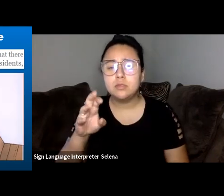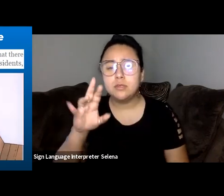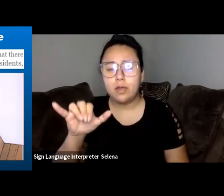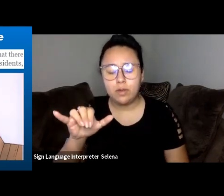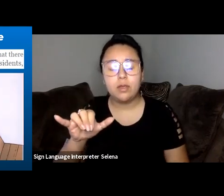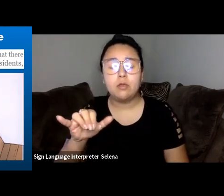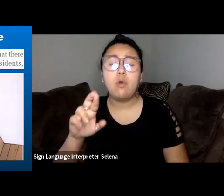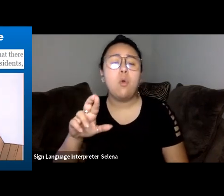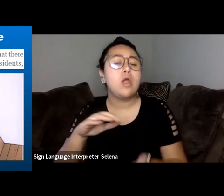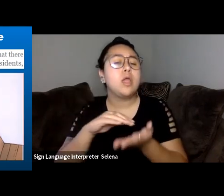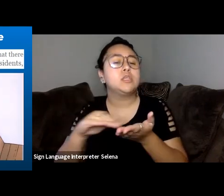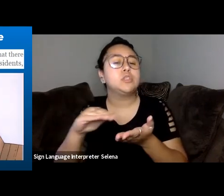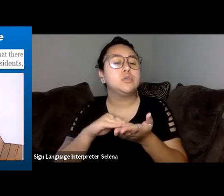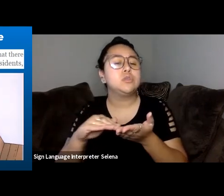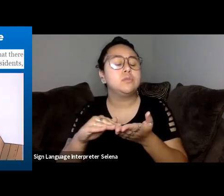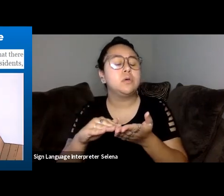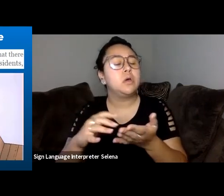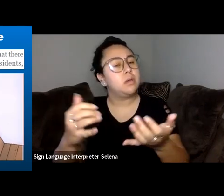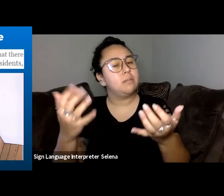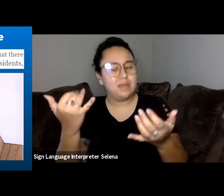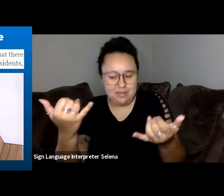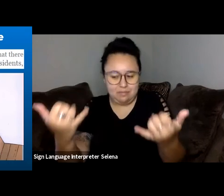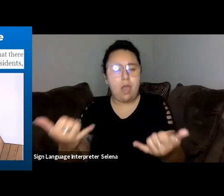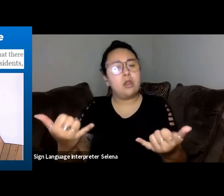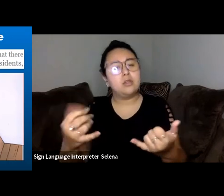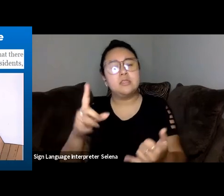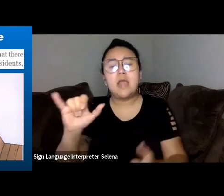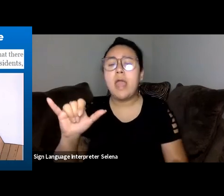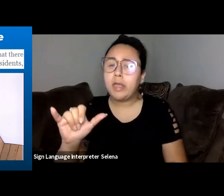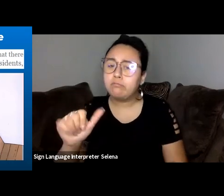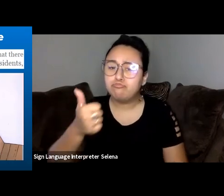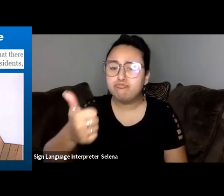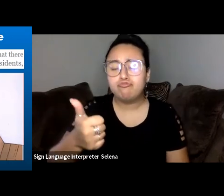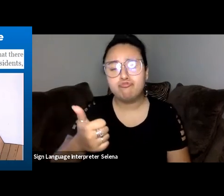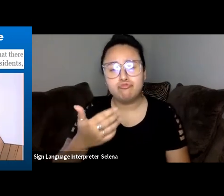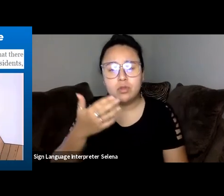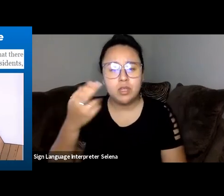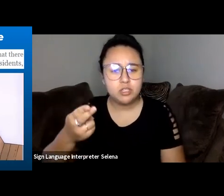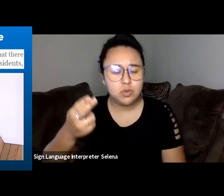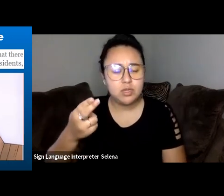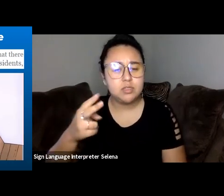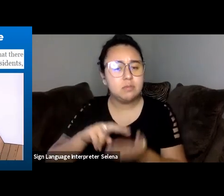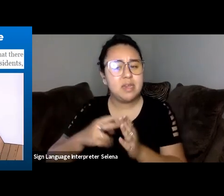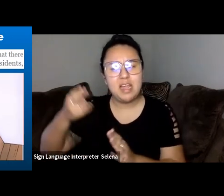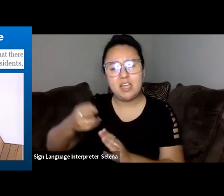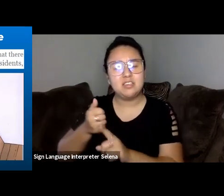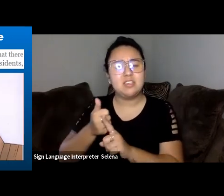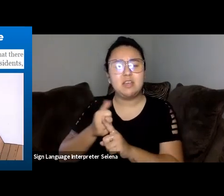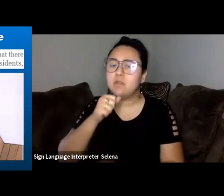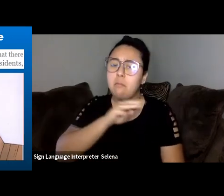excusable in the light of history. So the idea here is that history is not necessarily a moral